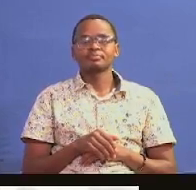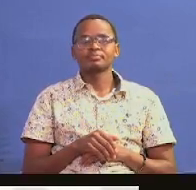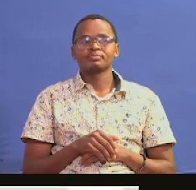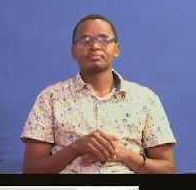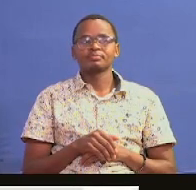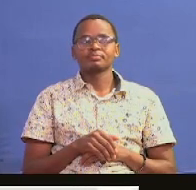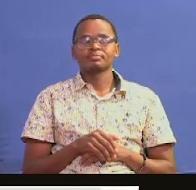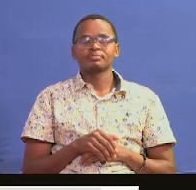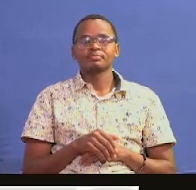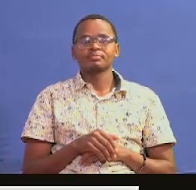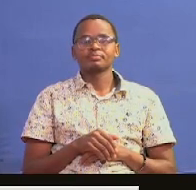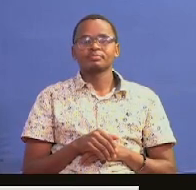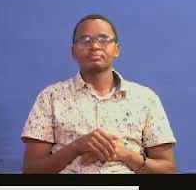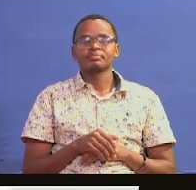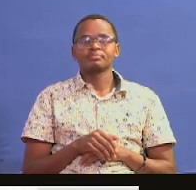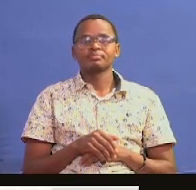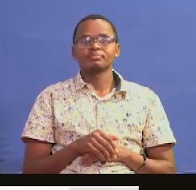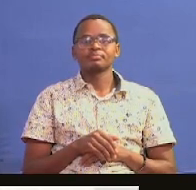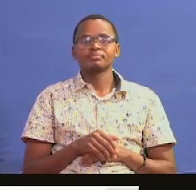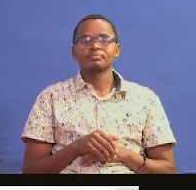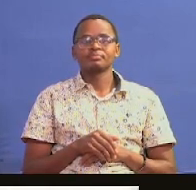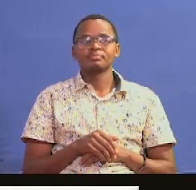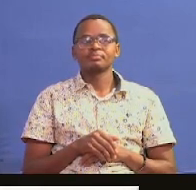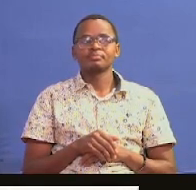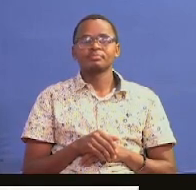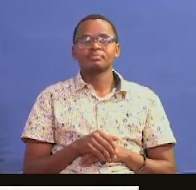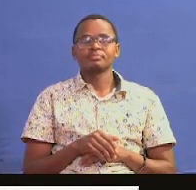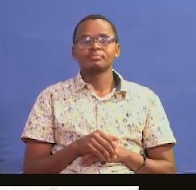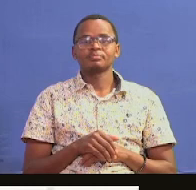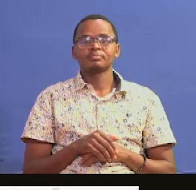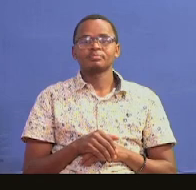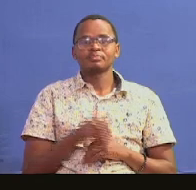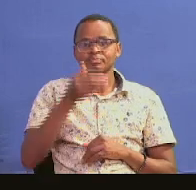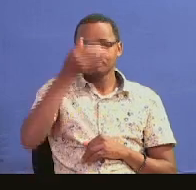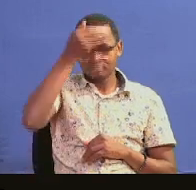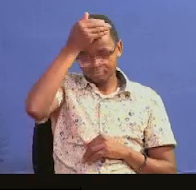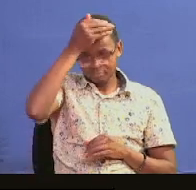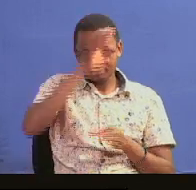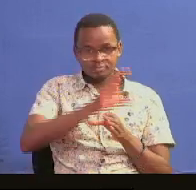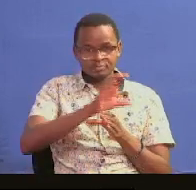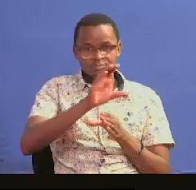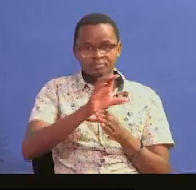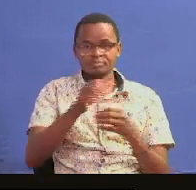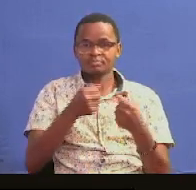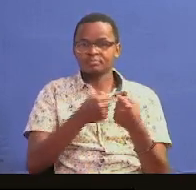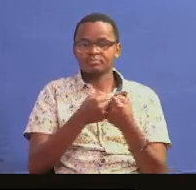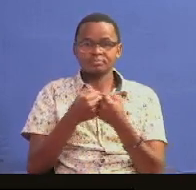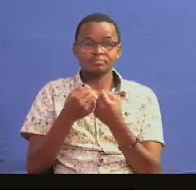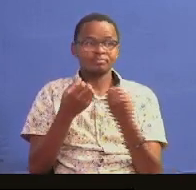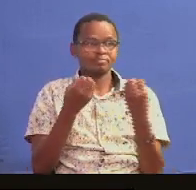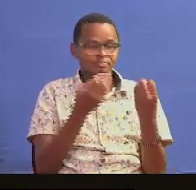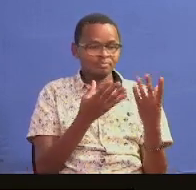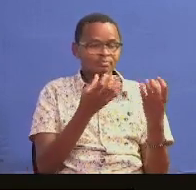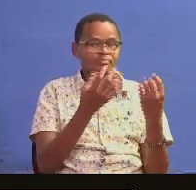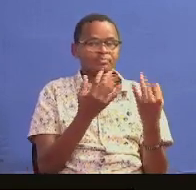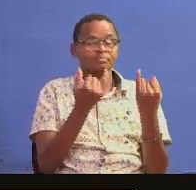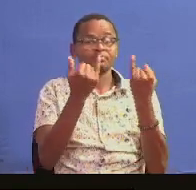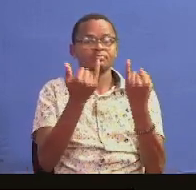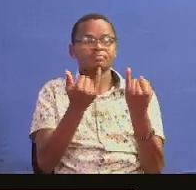Okay, thank you so much for that question. The nursing career has so many challenges,